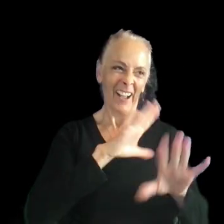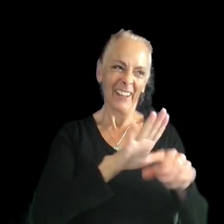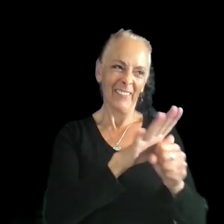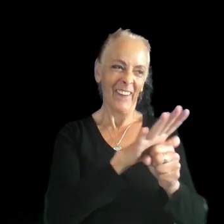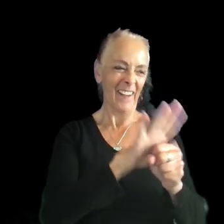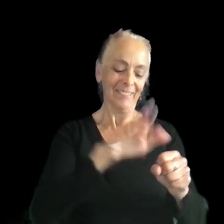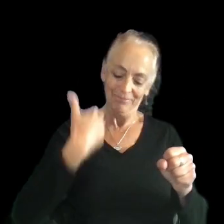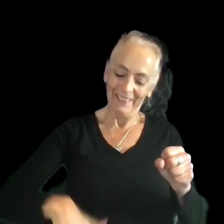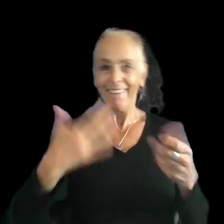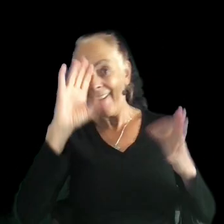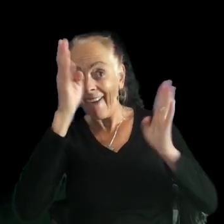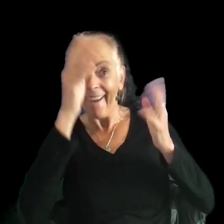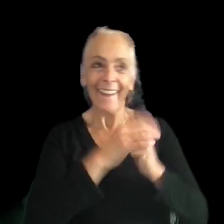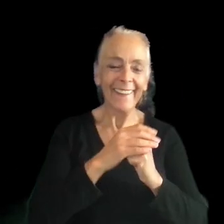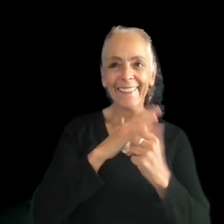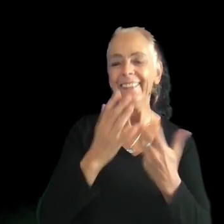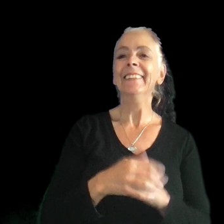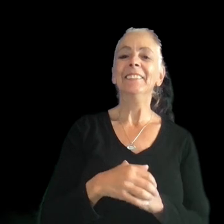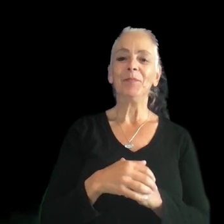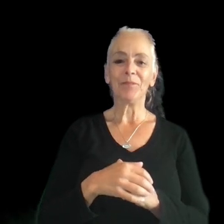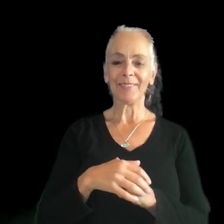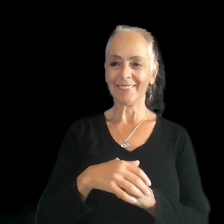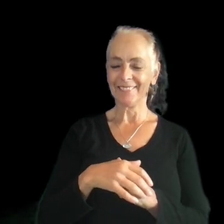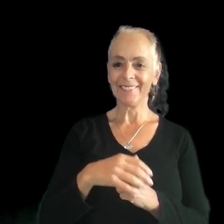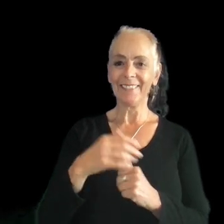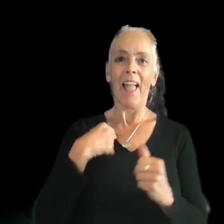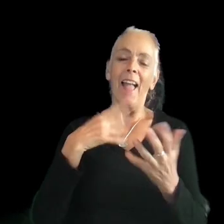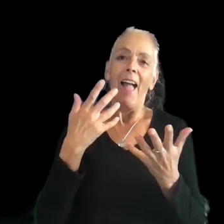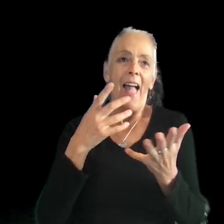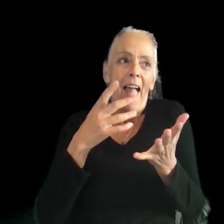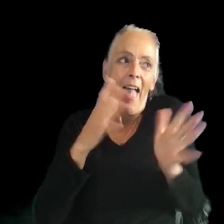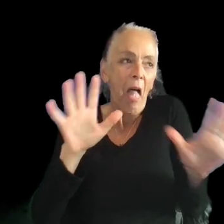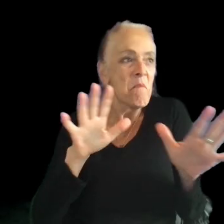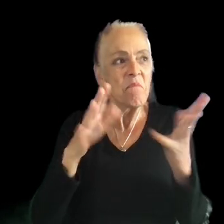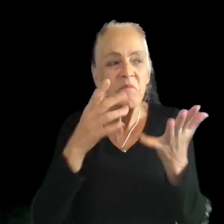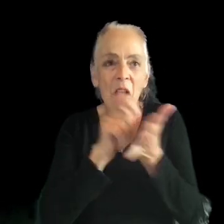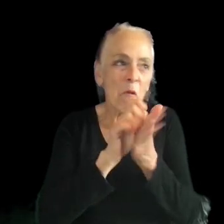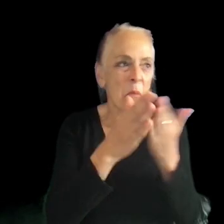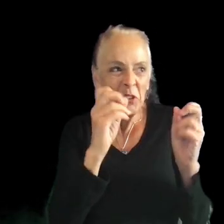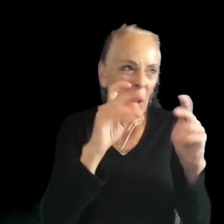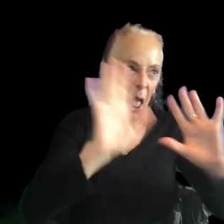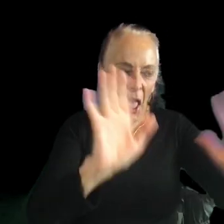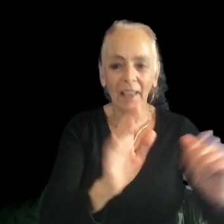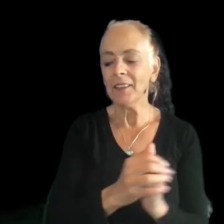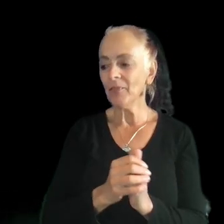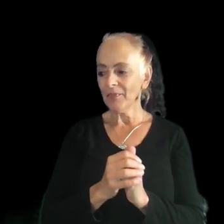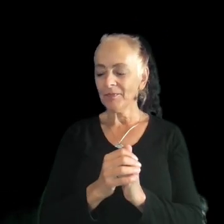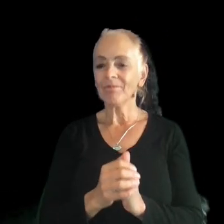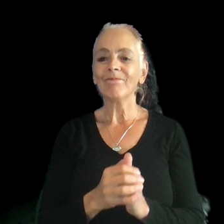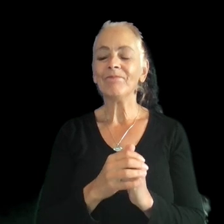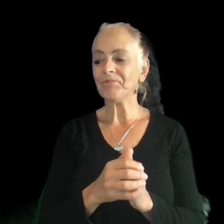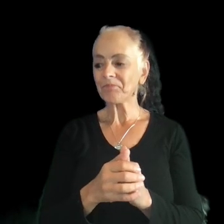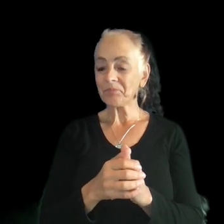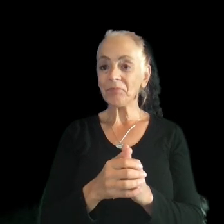this is just me hi everyone i wrote books also it's okay google yes tons